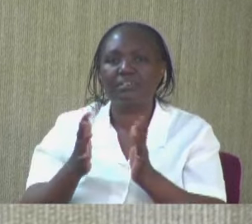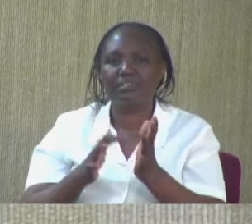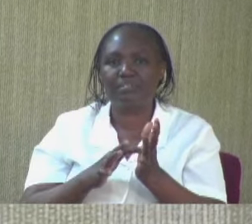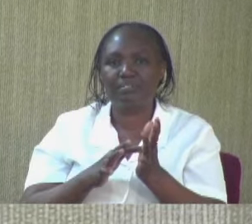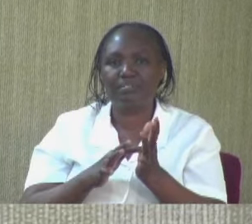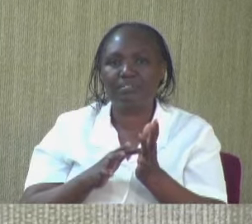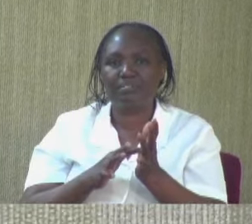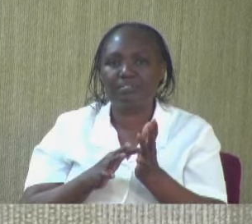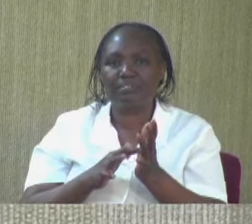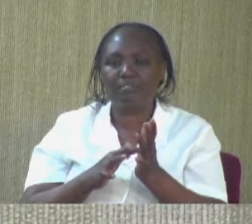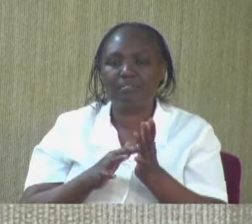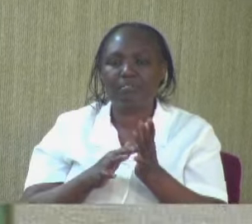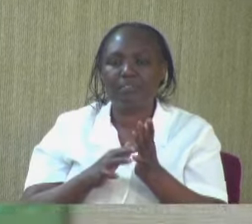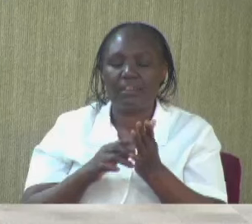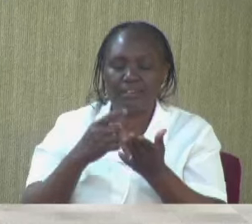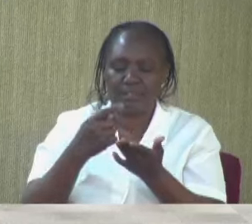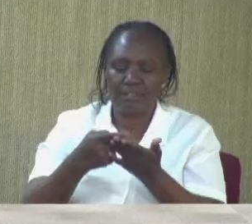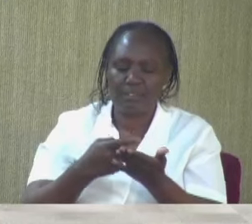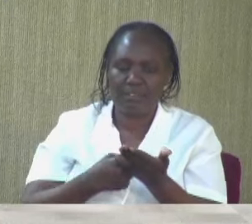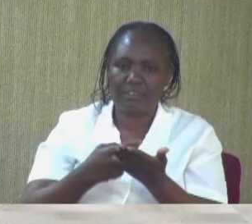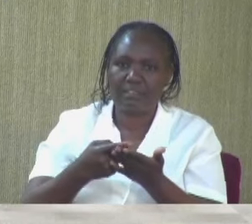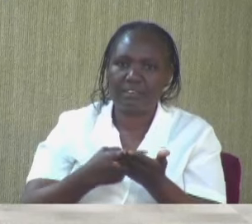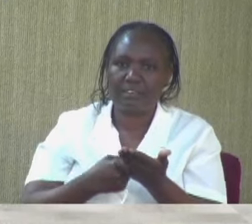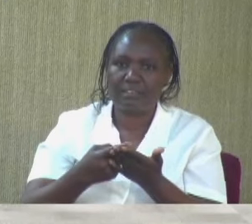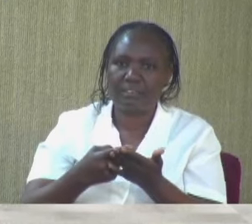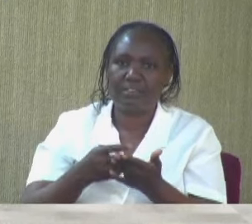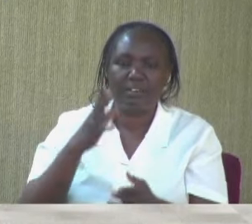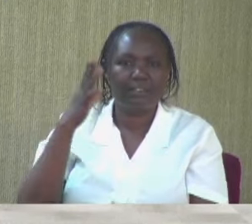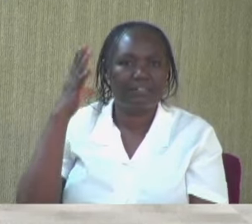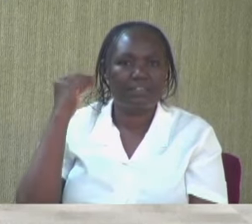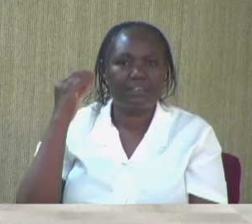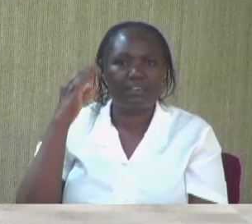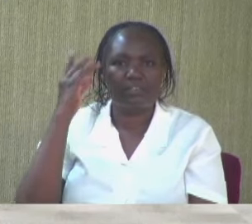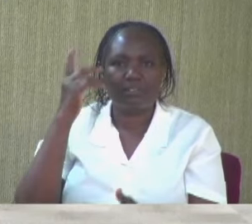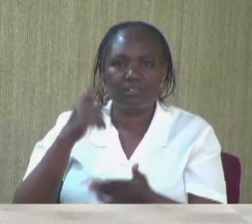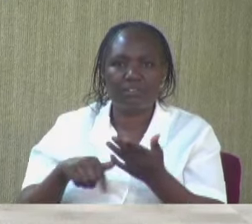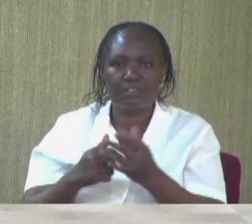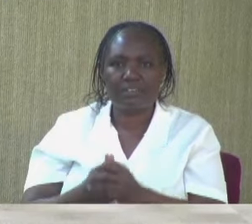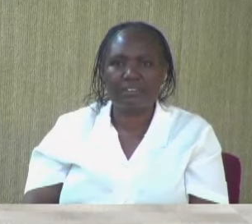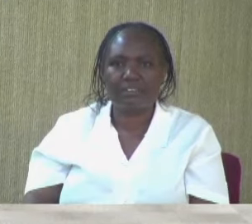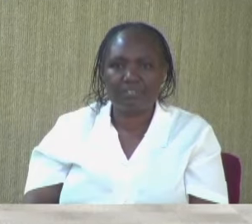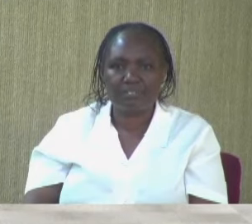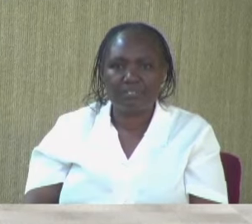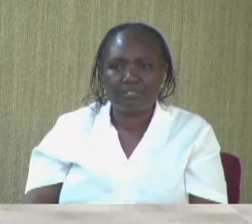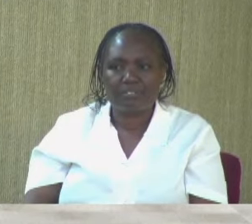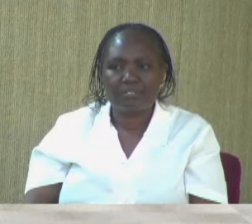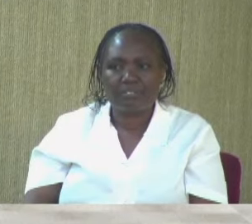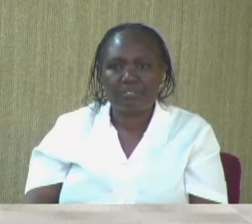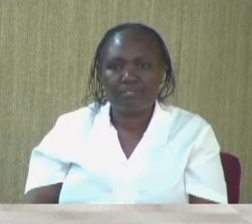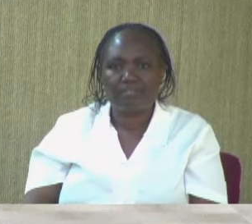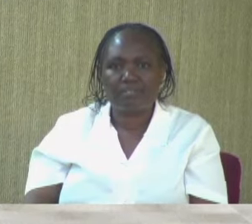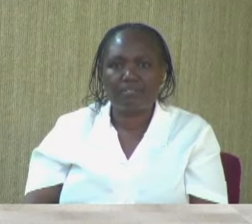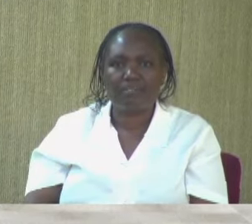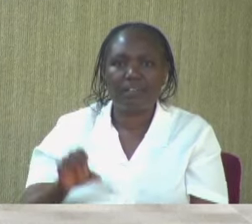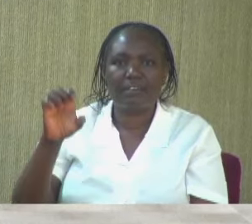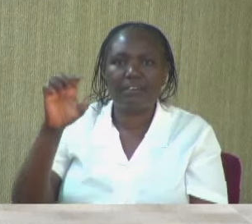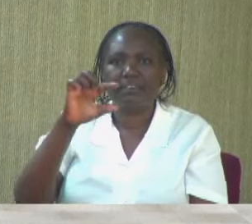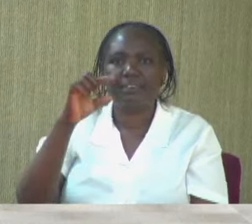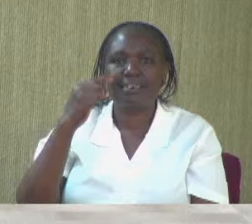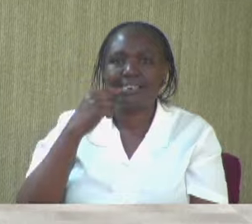In the course of these discussions, we have had a moment where we discussed Ellen